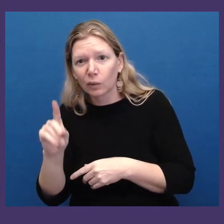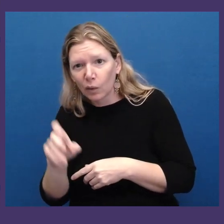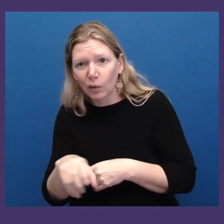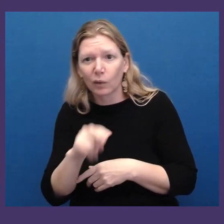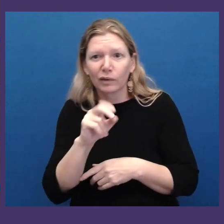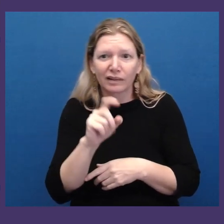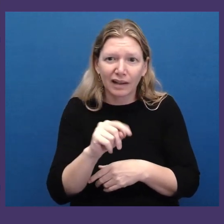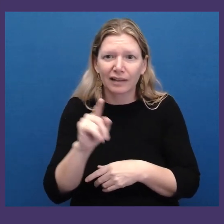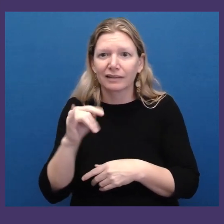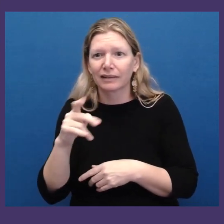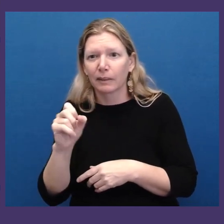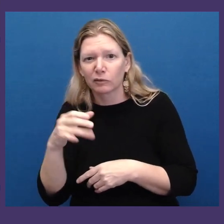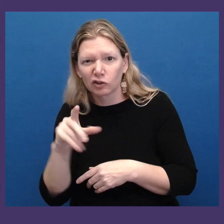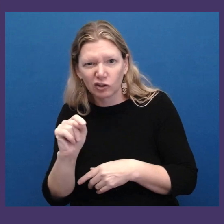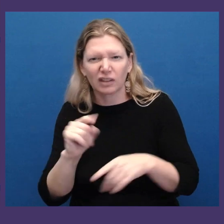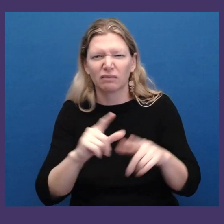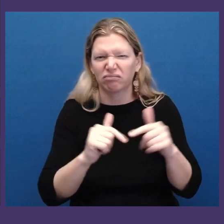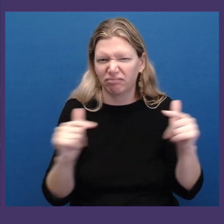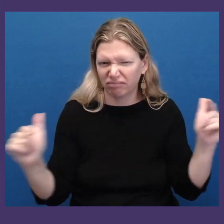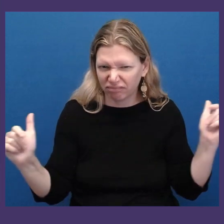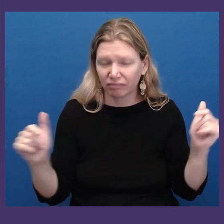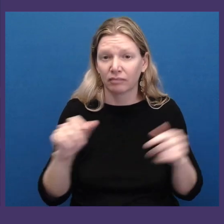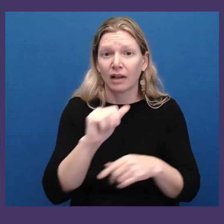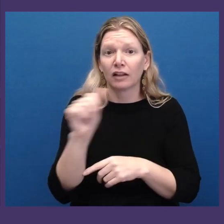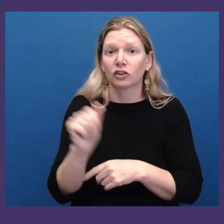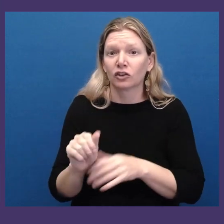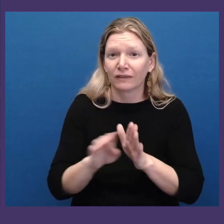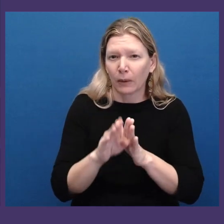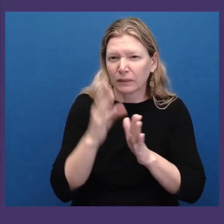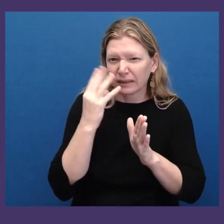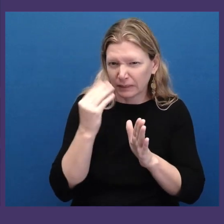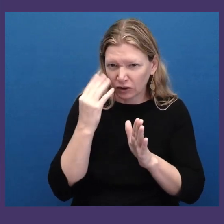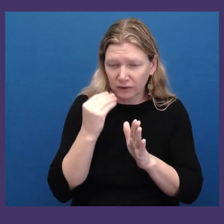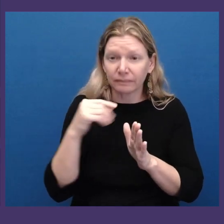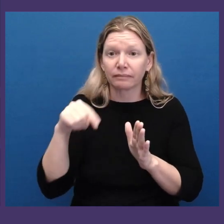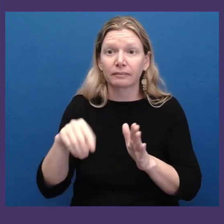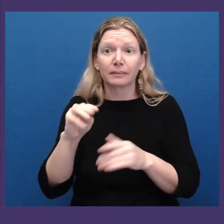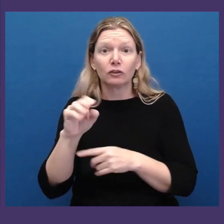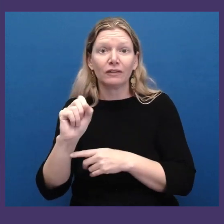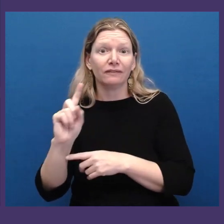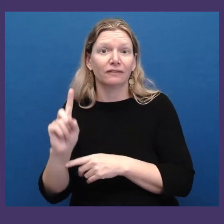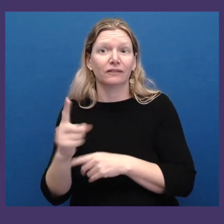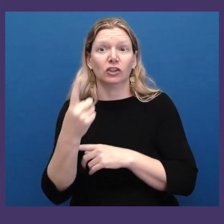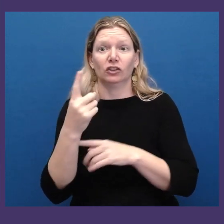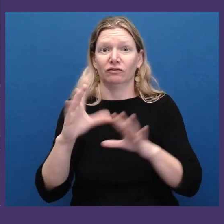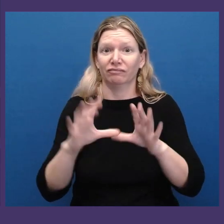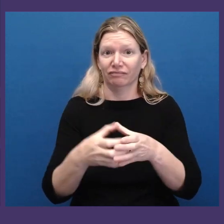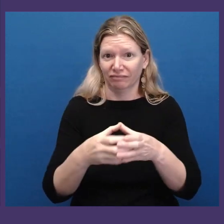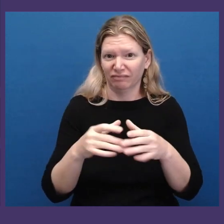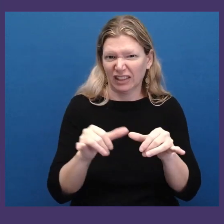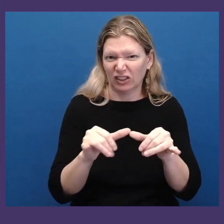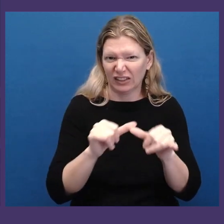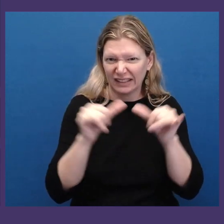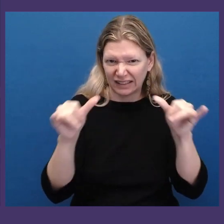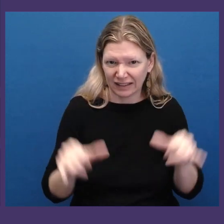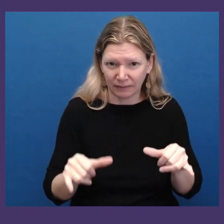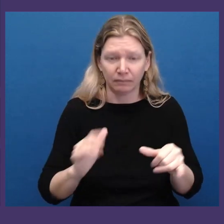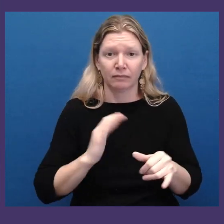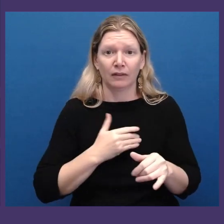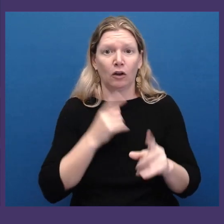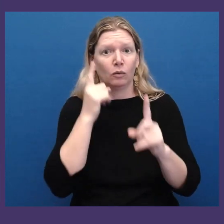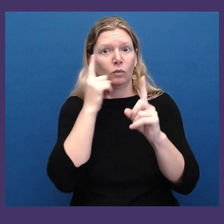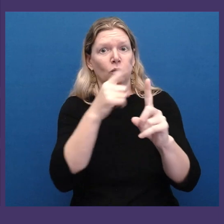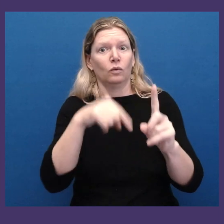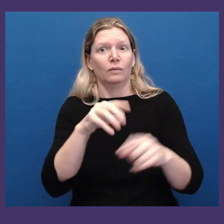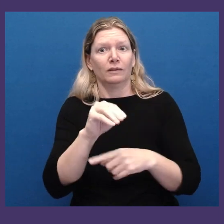as Microsoft's first-party engineering system. Our mission at Microsoft is to empower every person and every organization on the